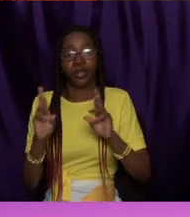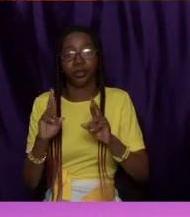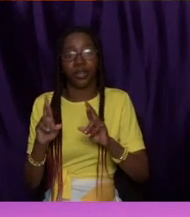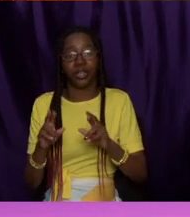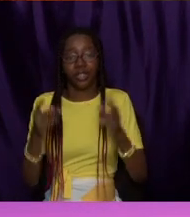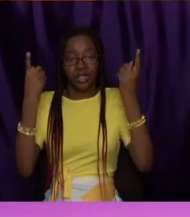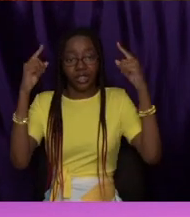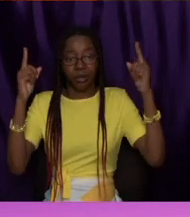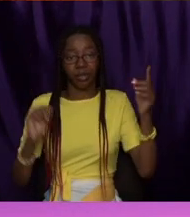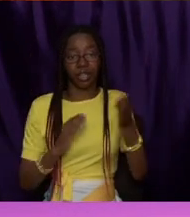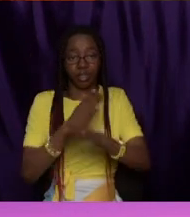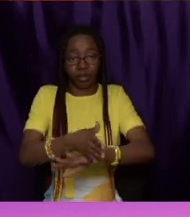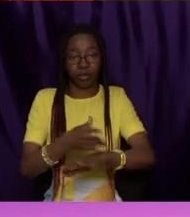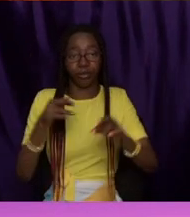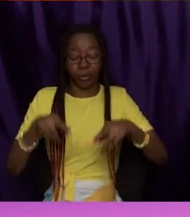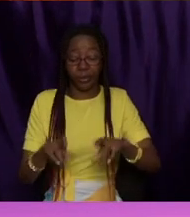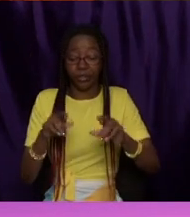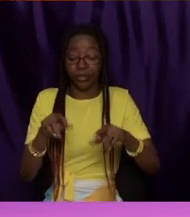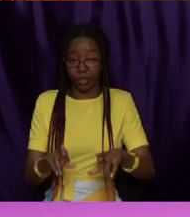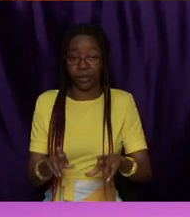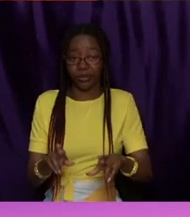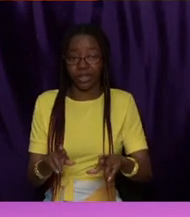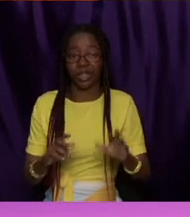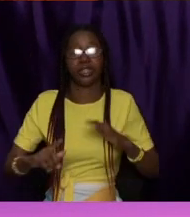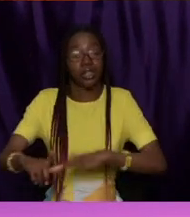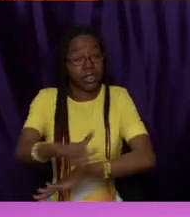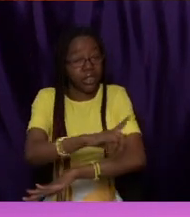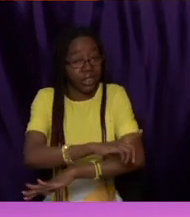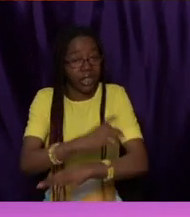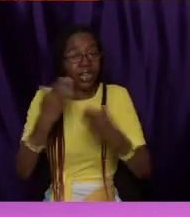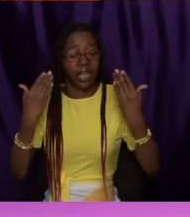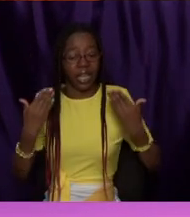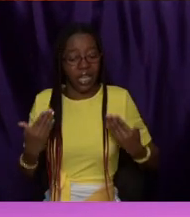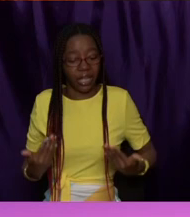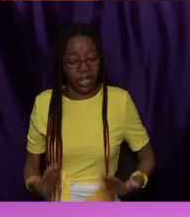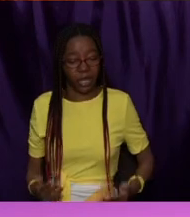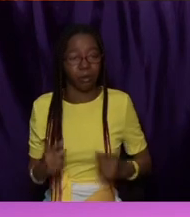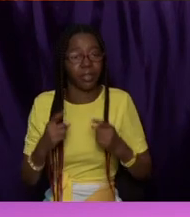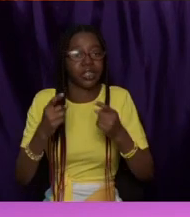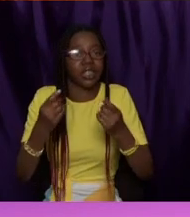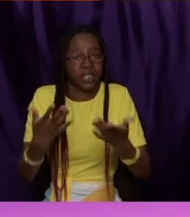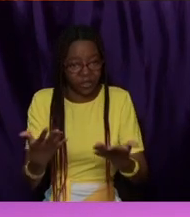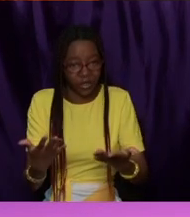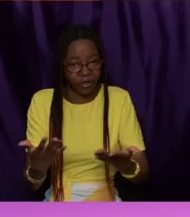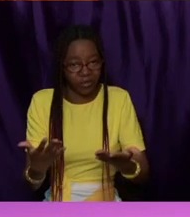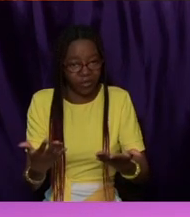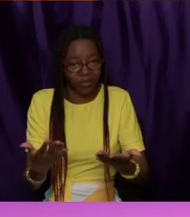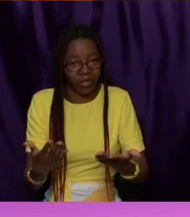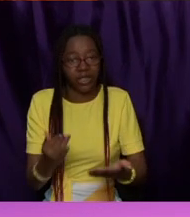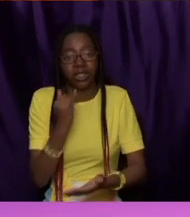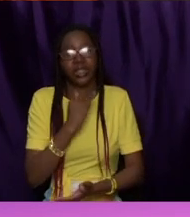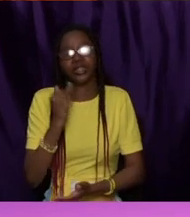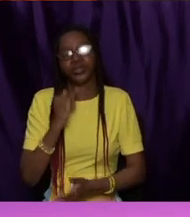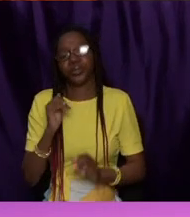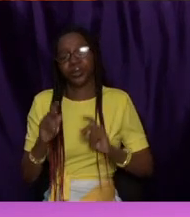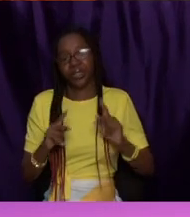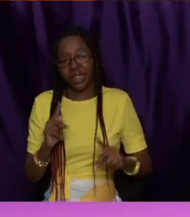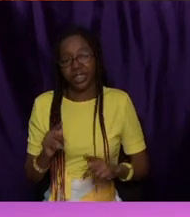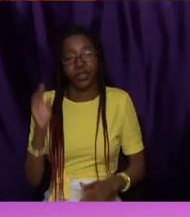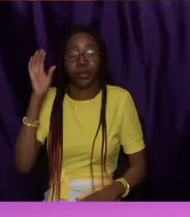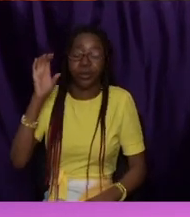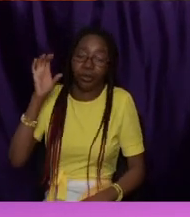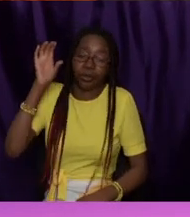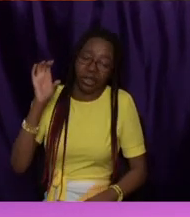cross over the Jordan into the land I am about to give you. To the Israelites, to your